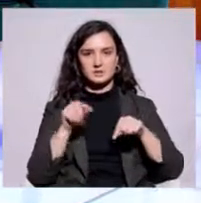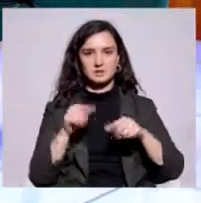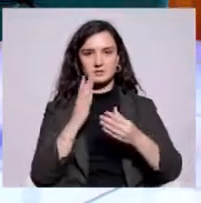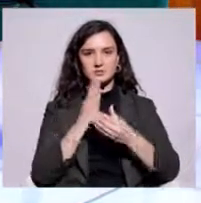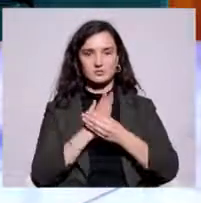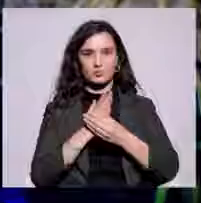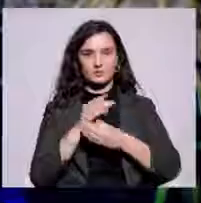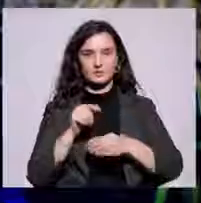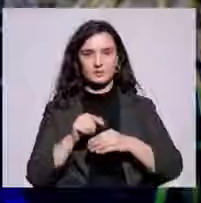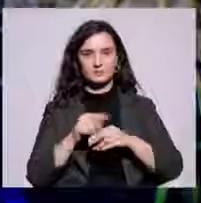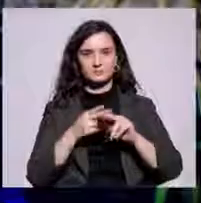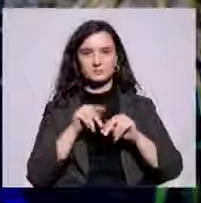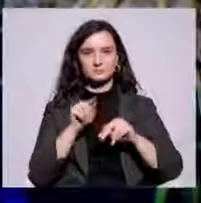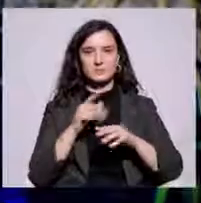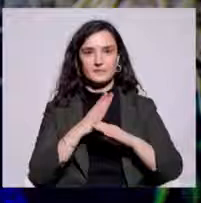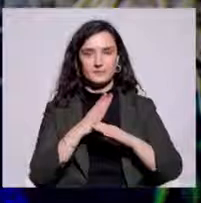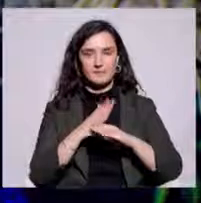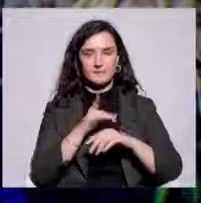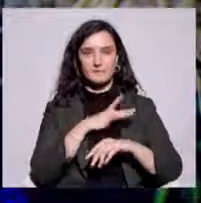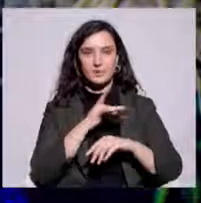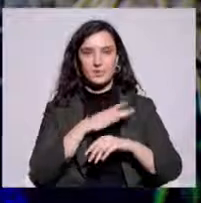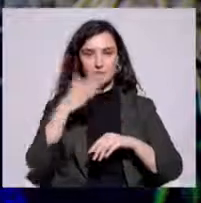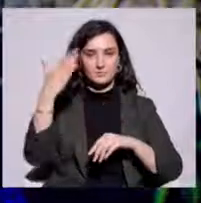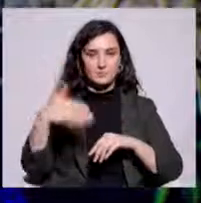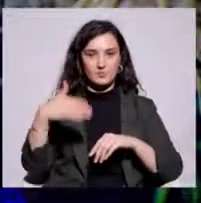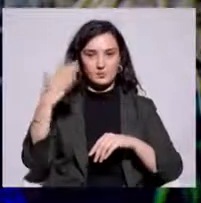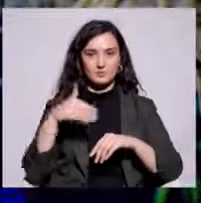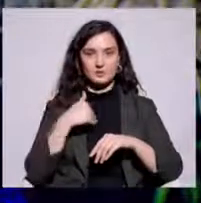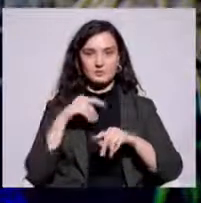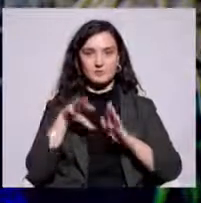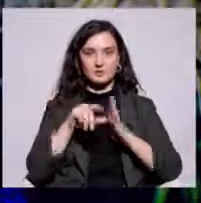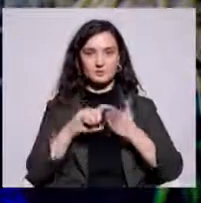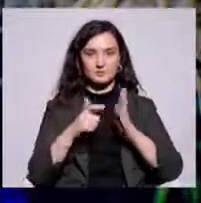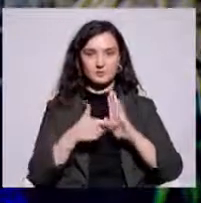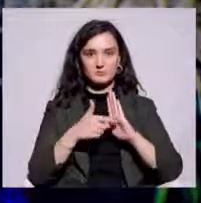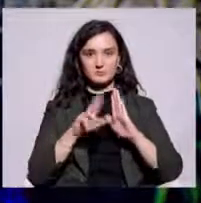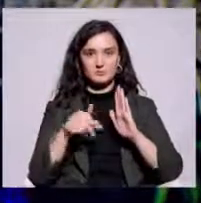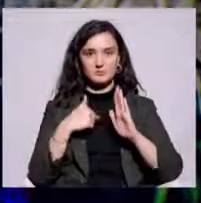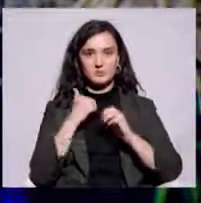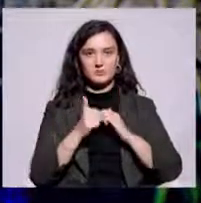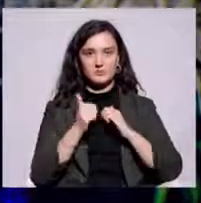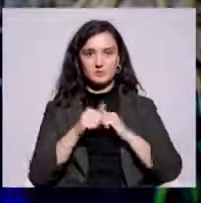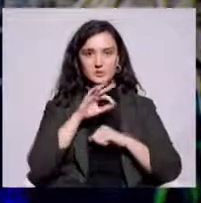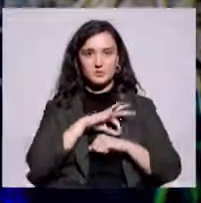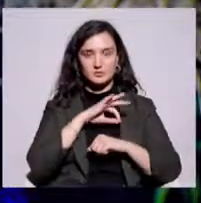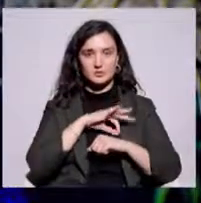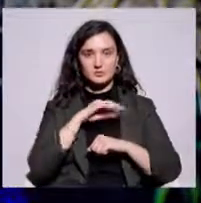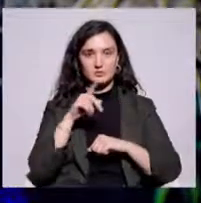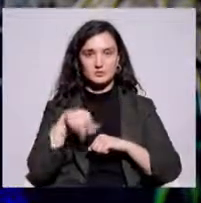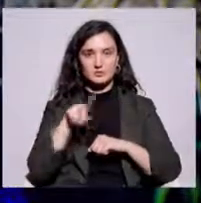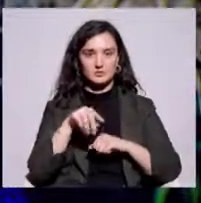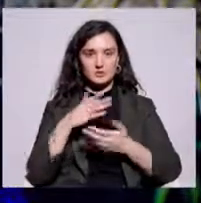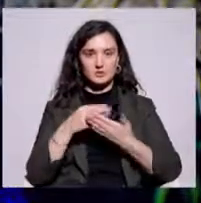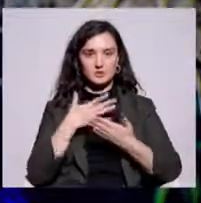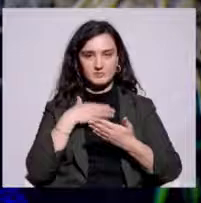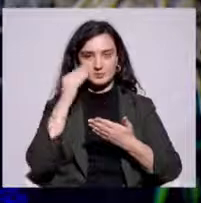drawer. There is a whiteboard in my room and I always use it for